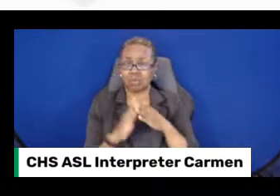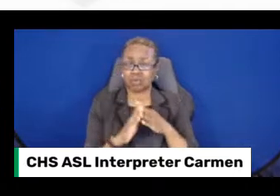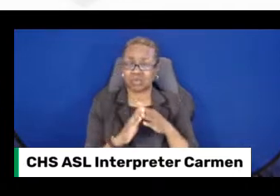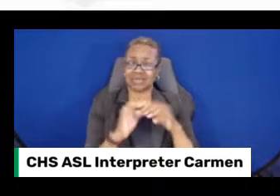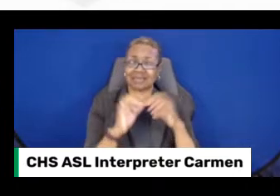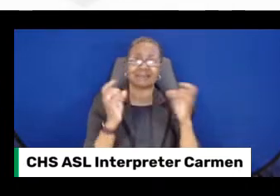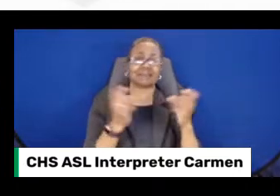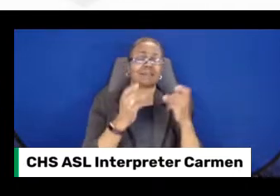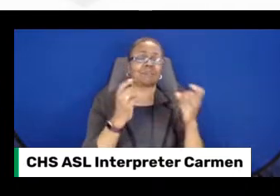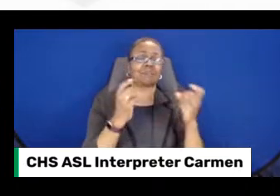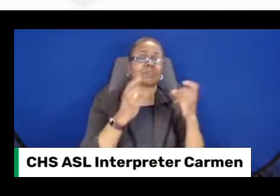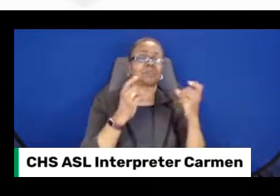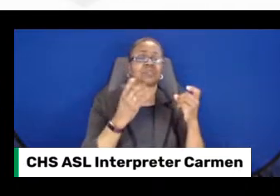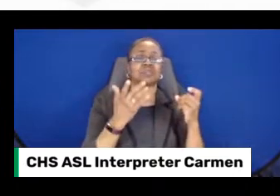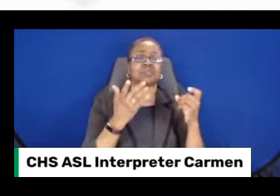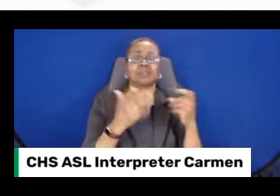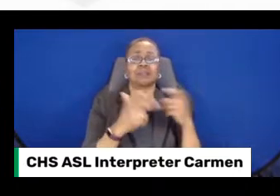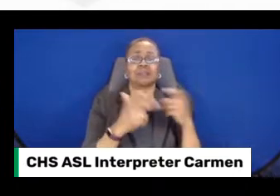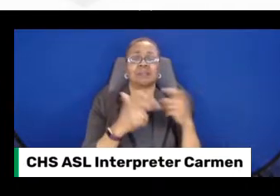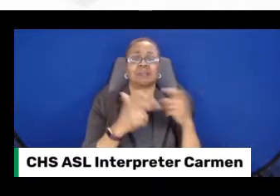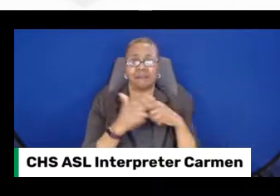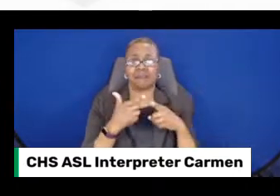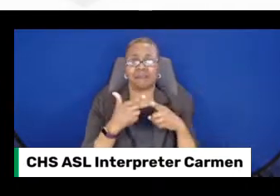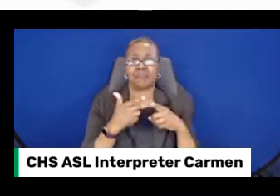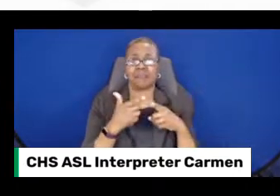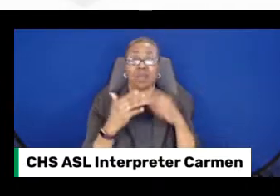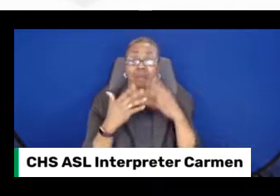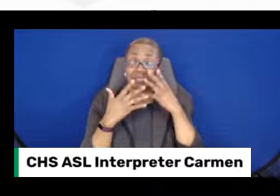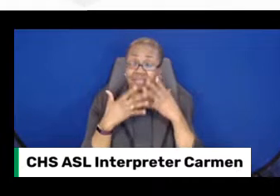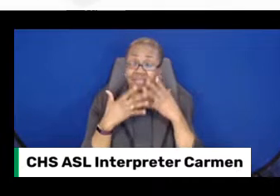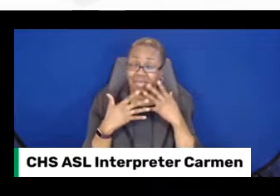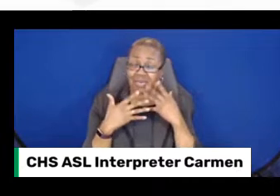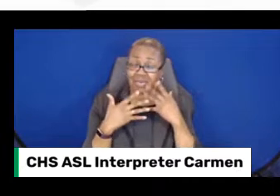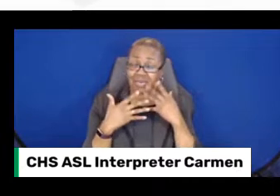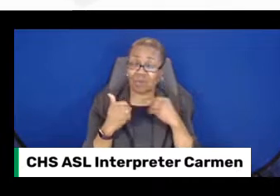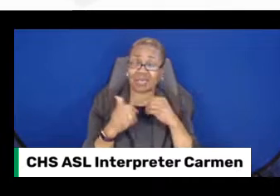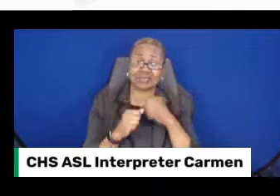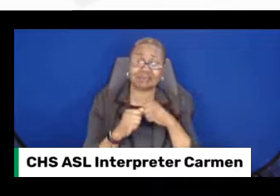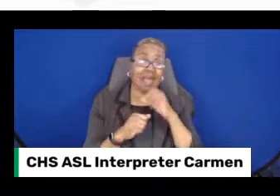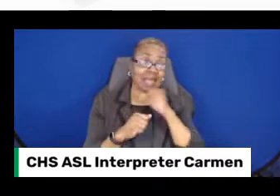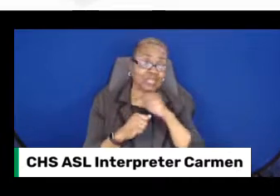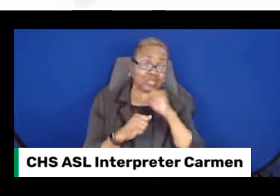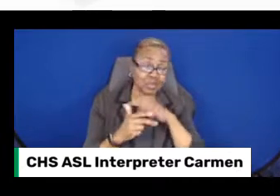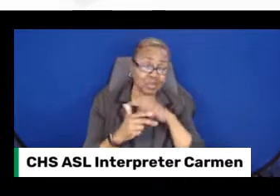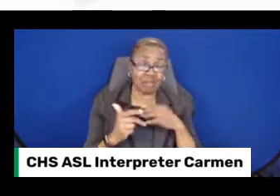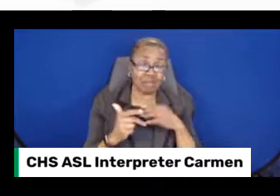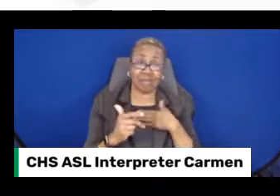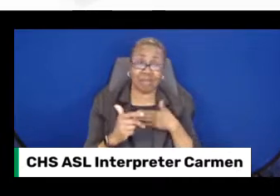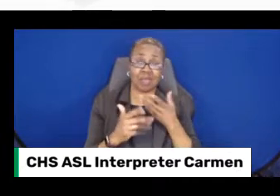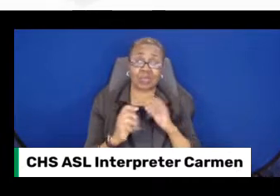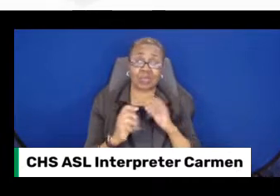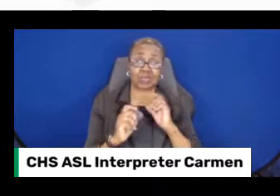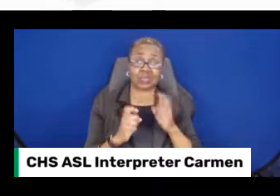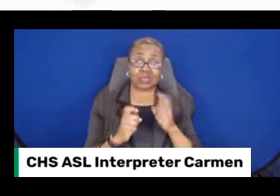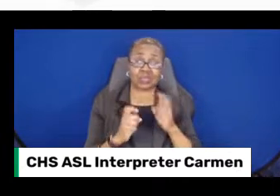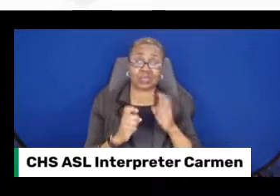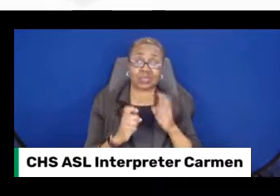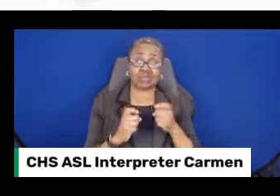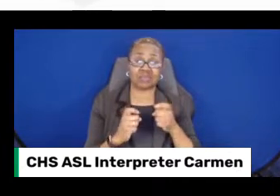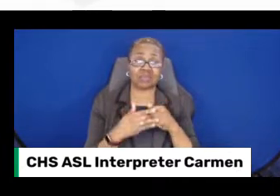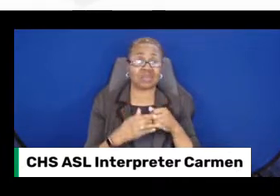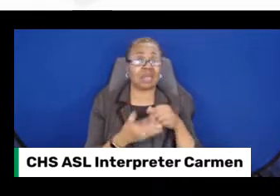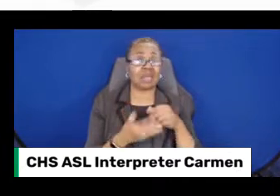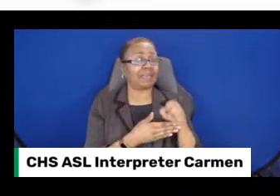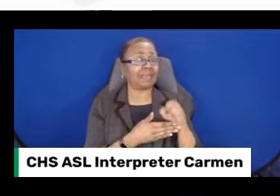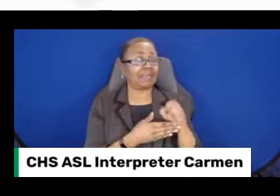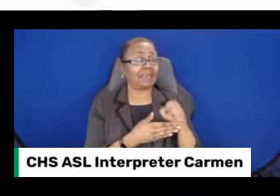is when I'm sad and I want a pint of ice cream, or when I'm happy and I want to give someone a cupcake. It's all of those things, and everybody should have